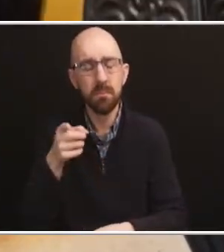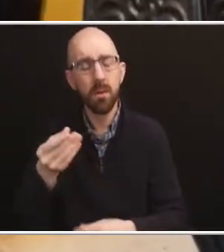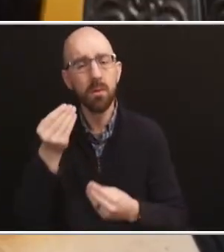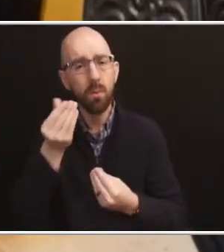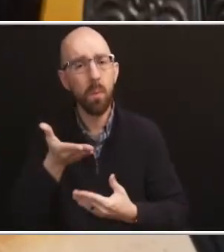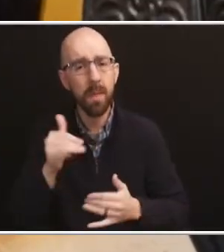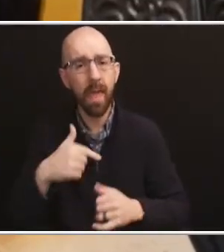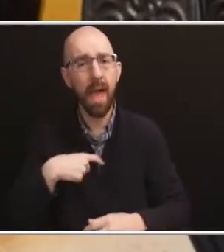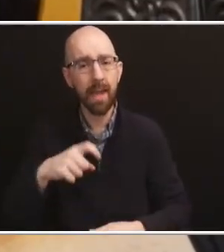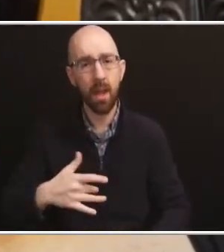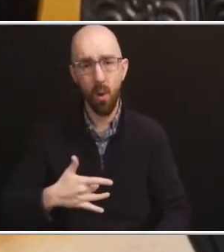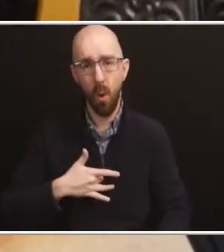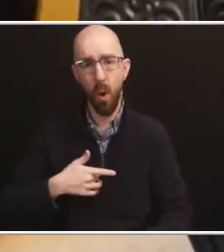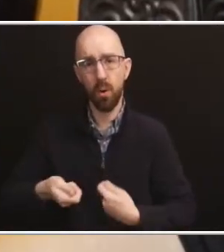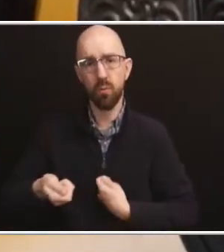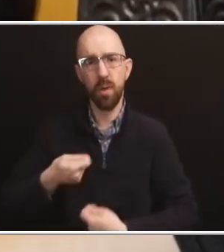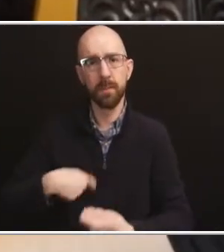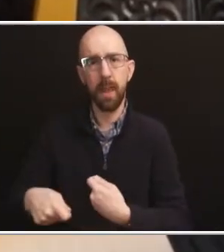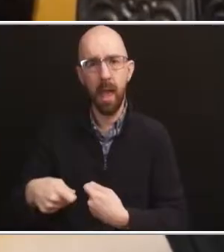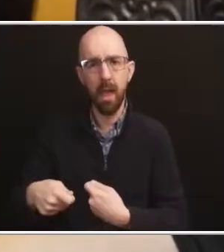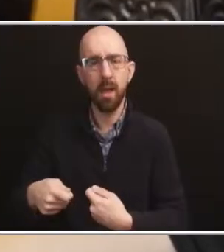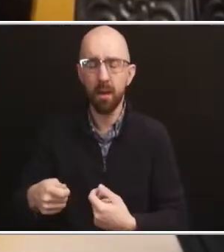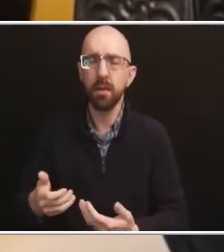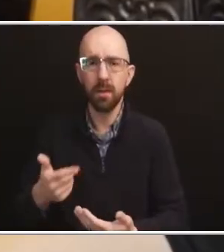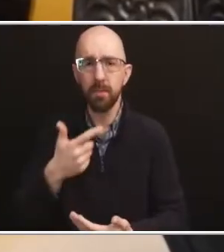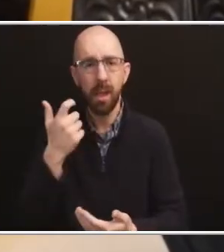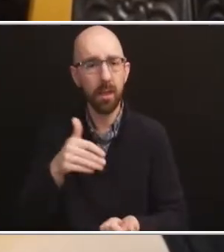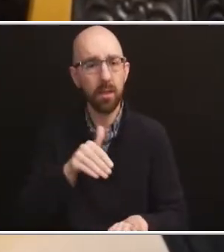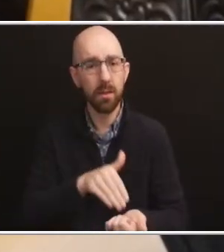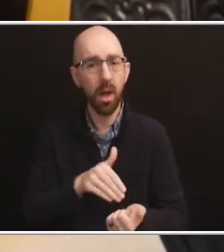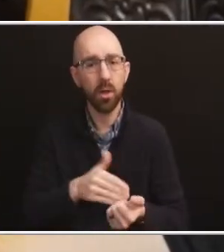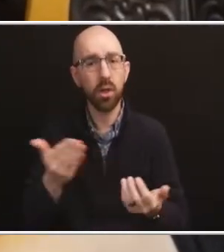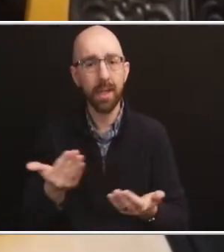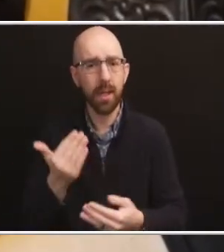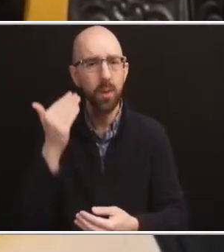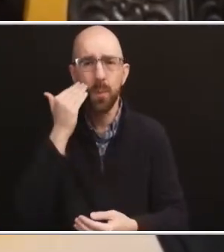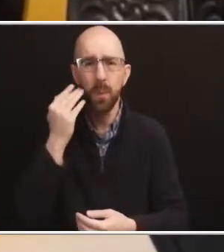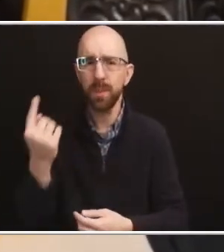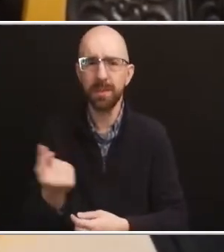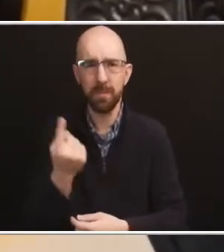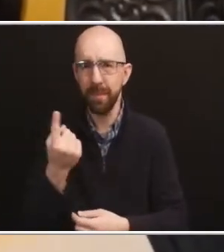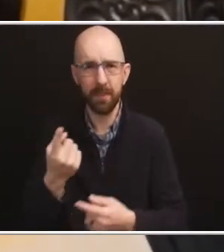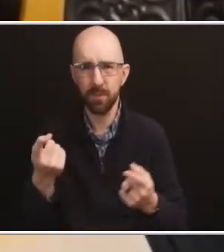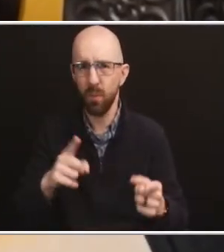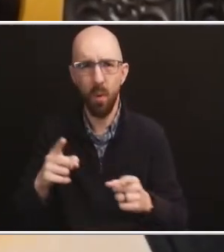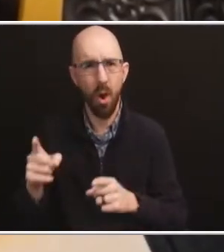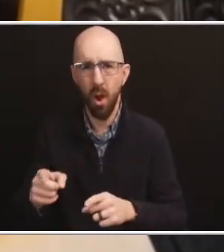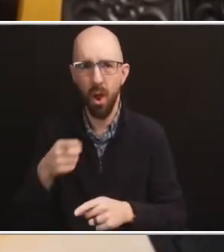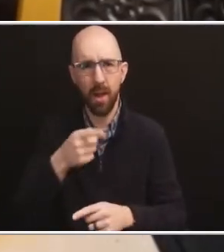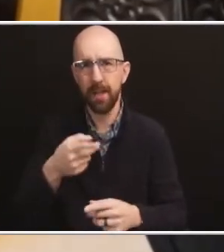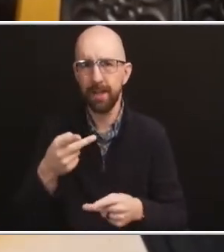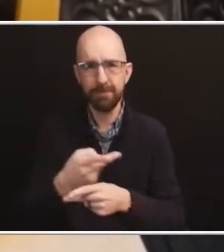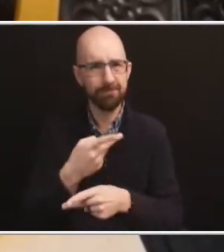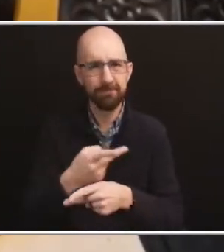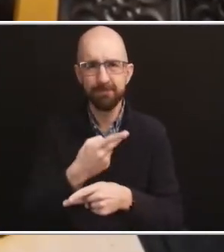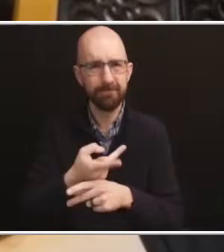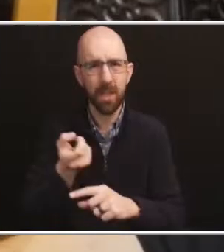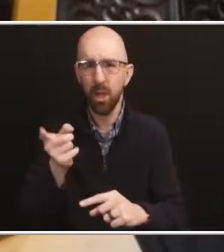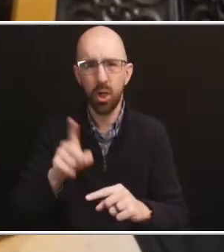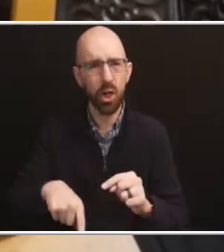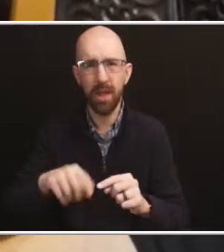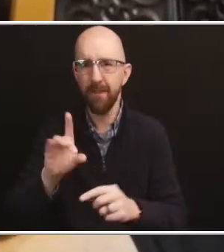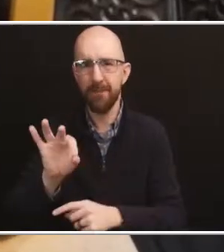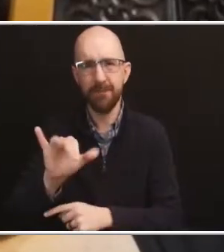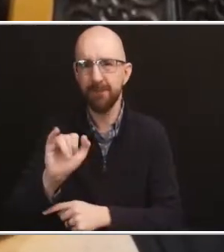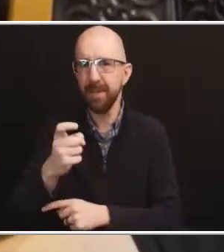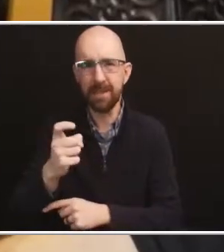heart transplant, because a doctor here knew something was going on that he couldn't fix.